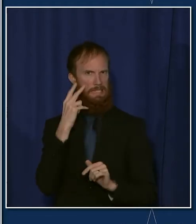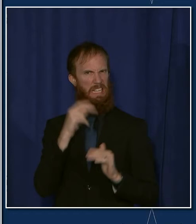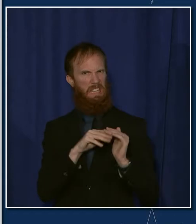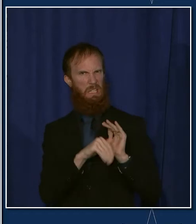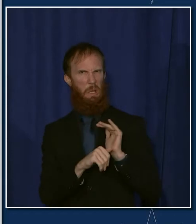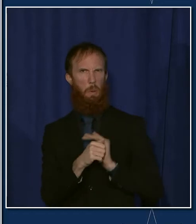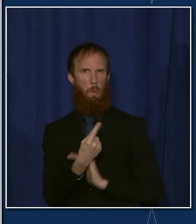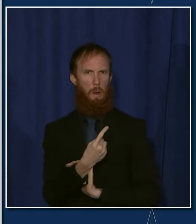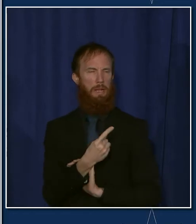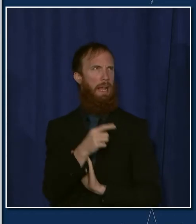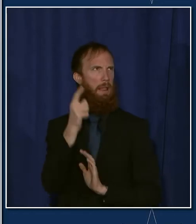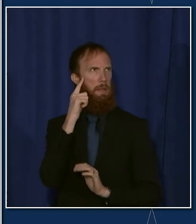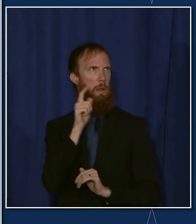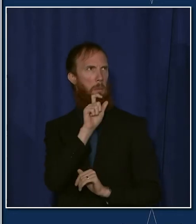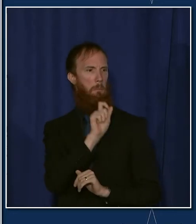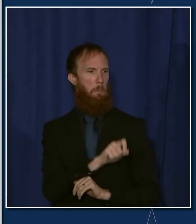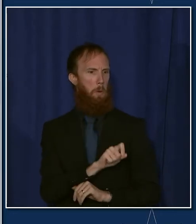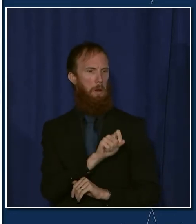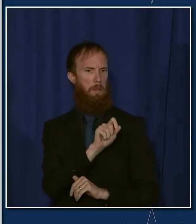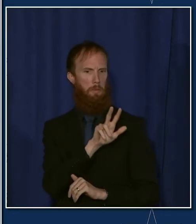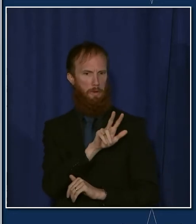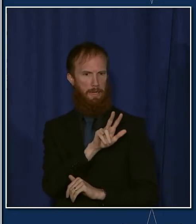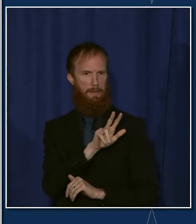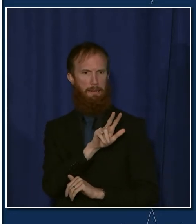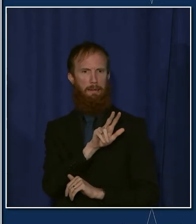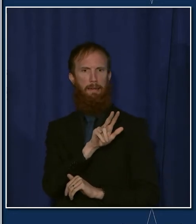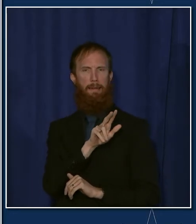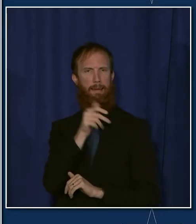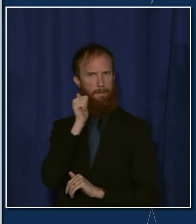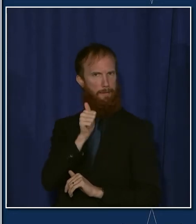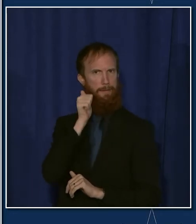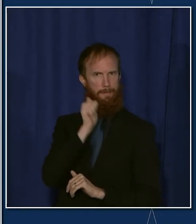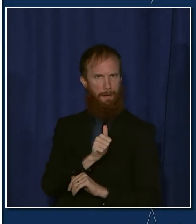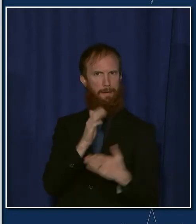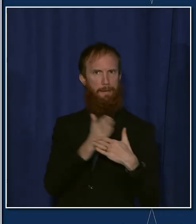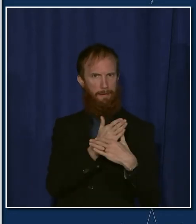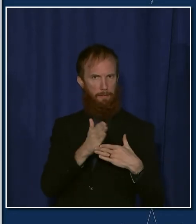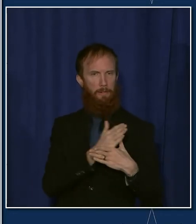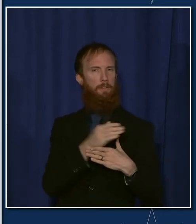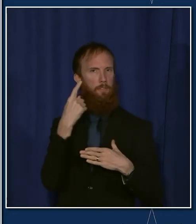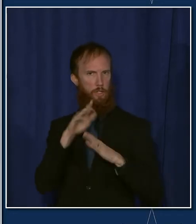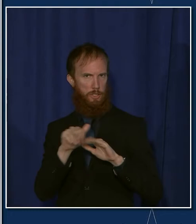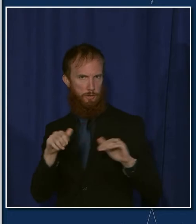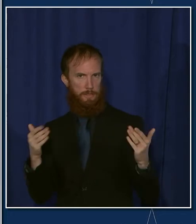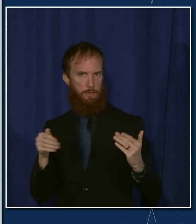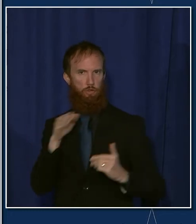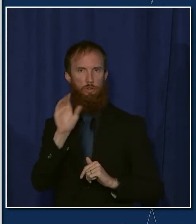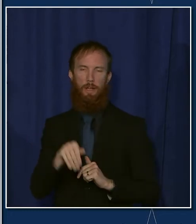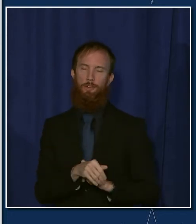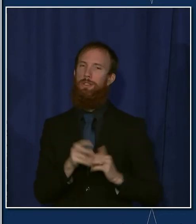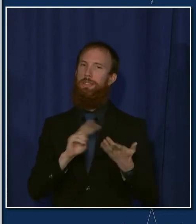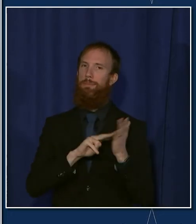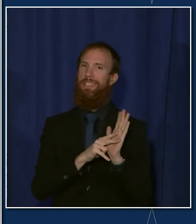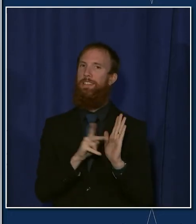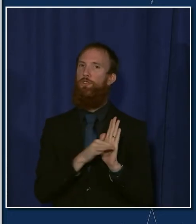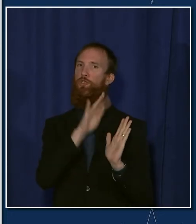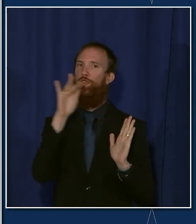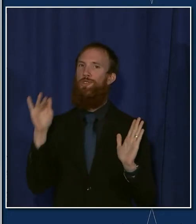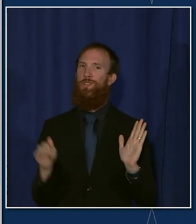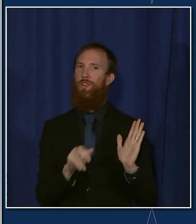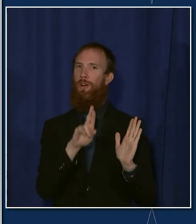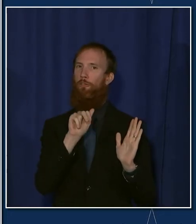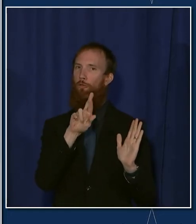about 0.3 hospitalizations every day in children in Chicago. So it is rare, thank goodness, to see